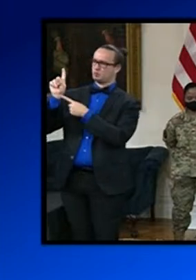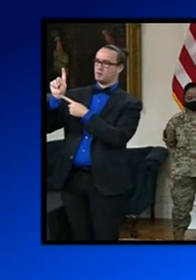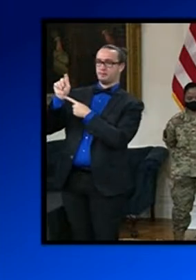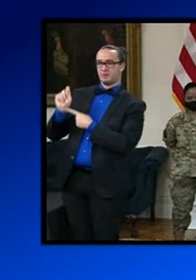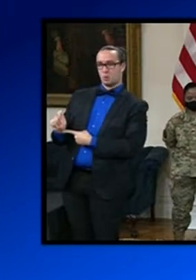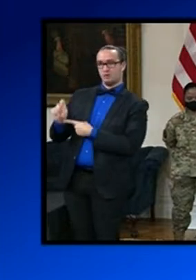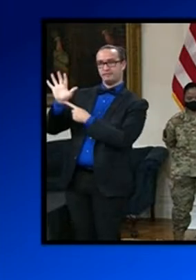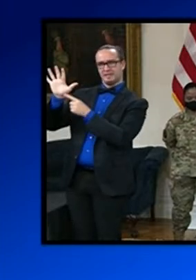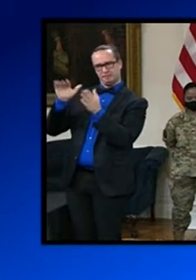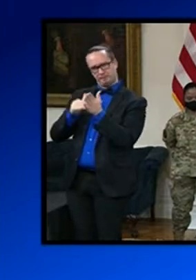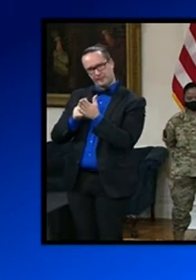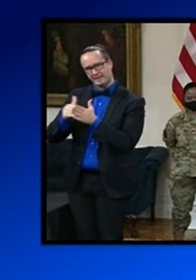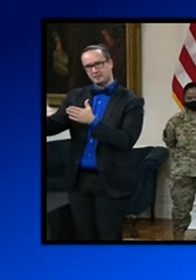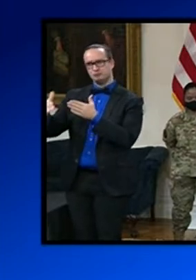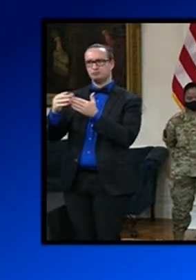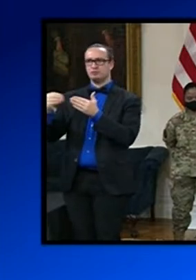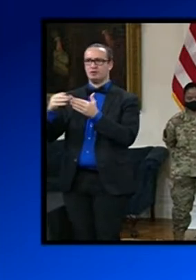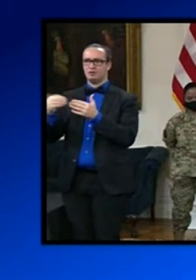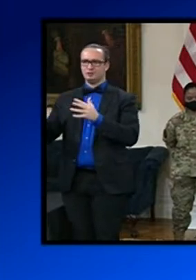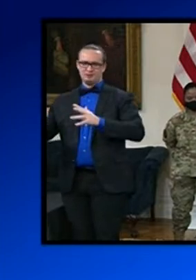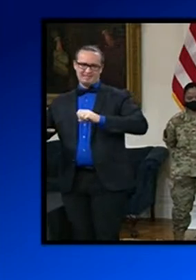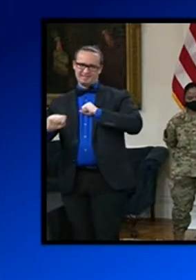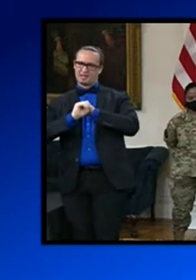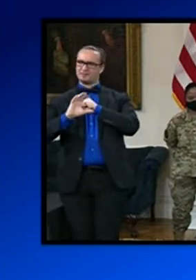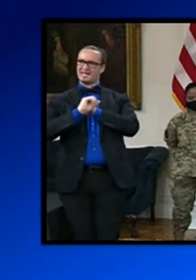trusted ambassadors, including the Lieutenant Governor,